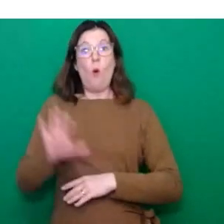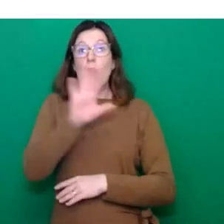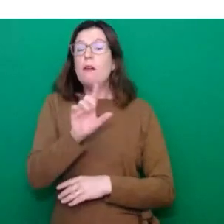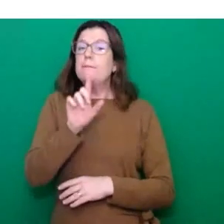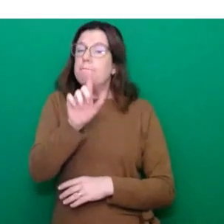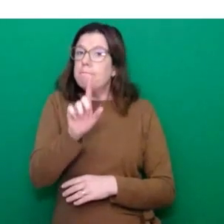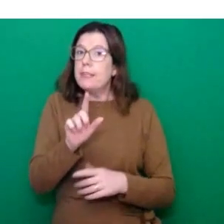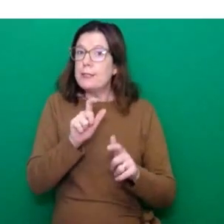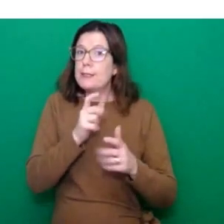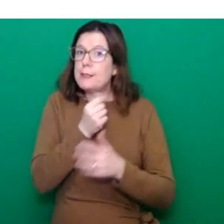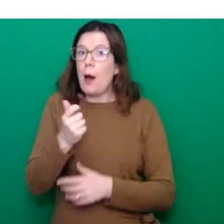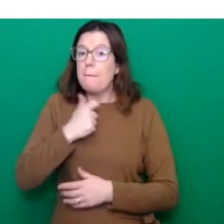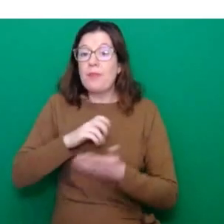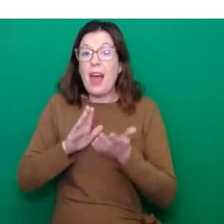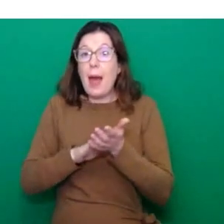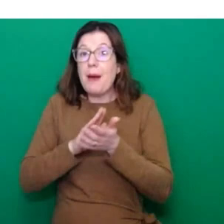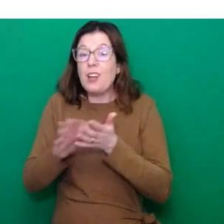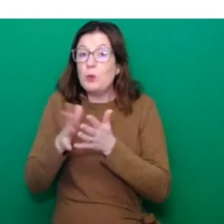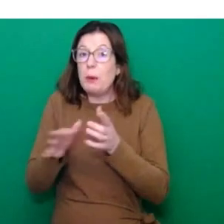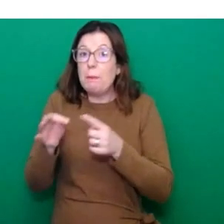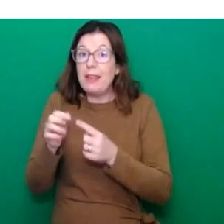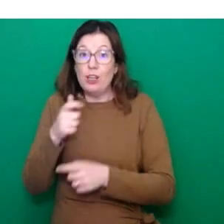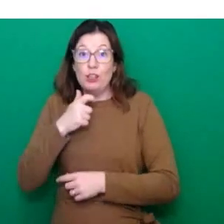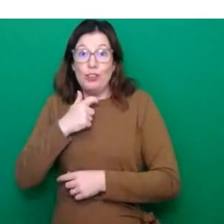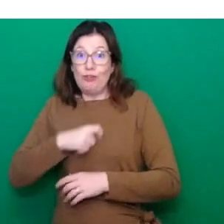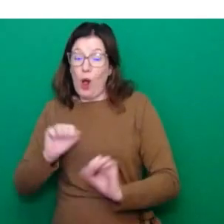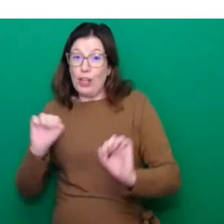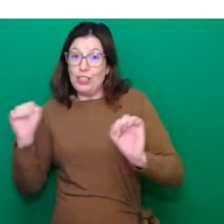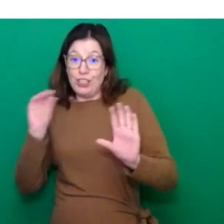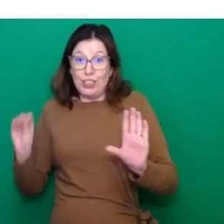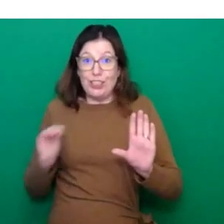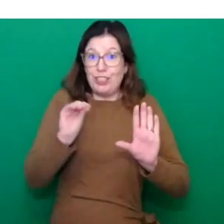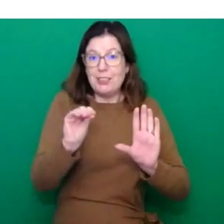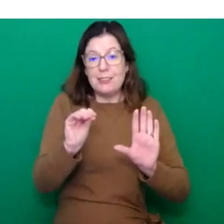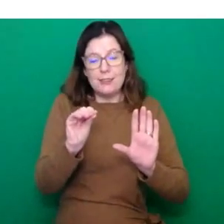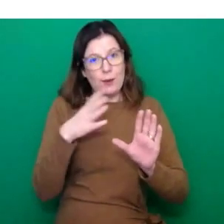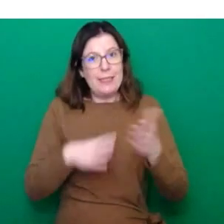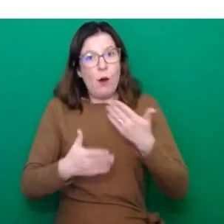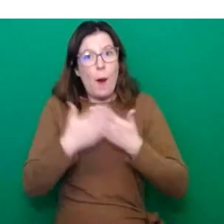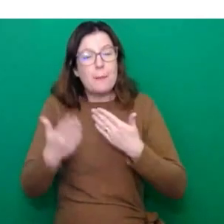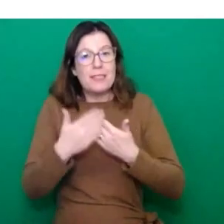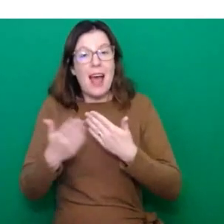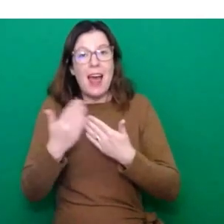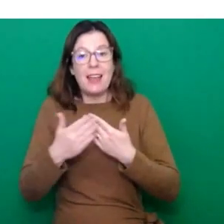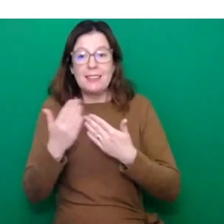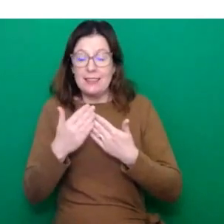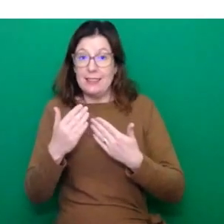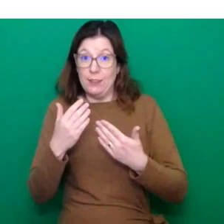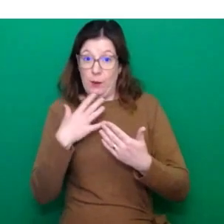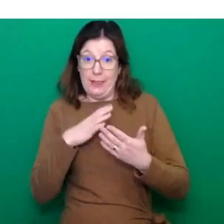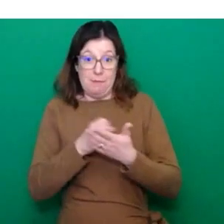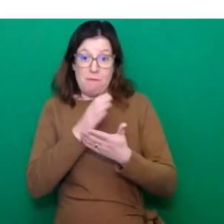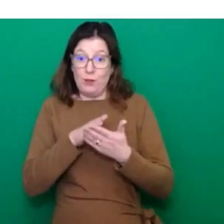some roles, including the MHWP role, that we haven't quite got into the map today. We're working hard to get all of the